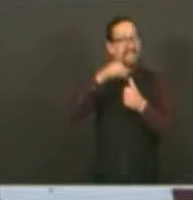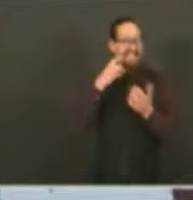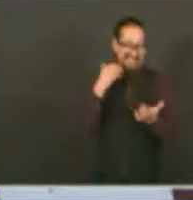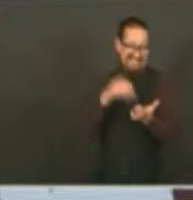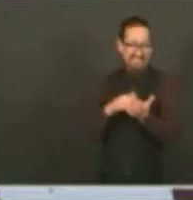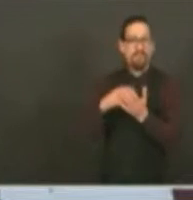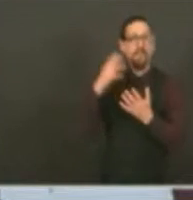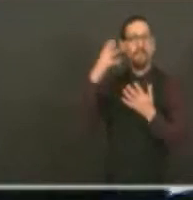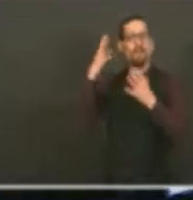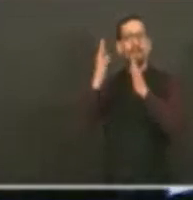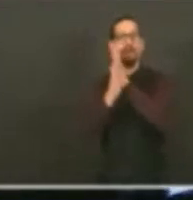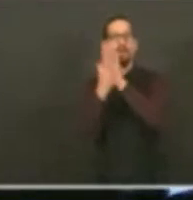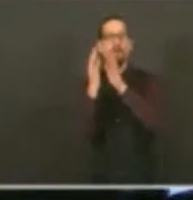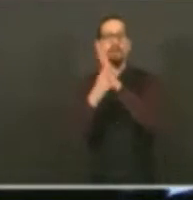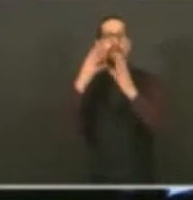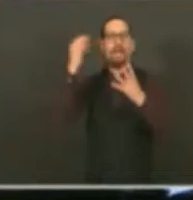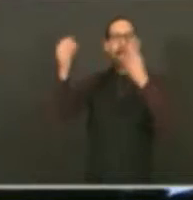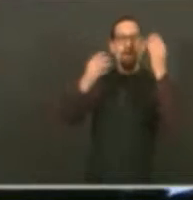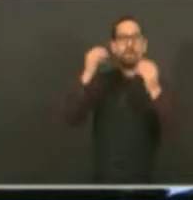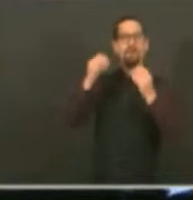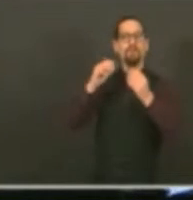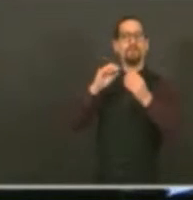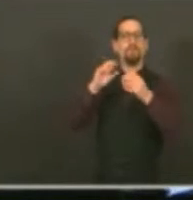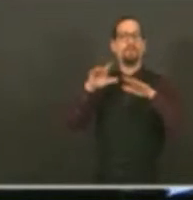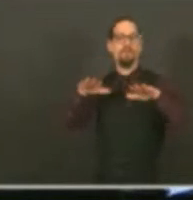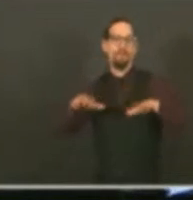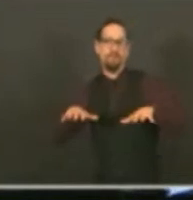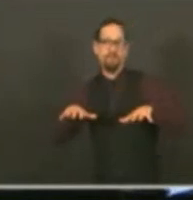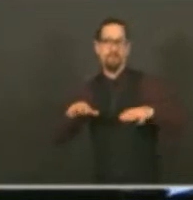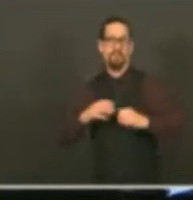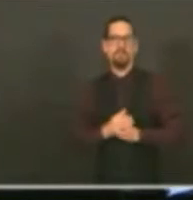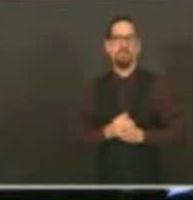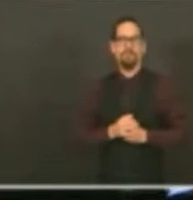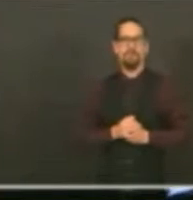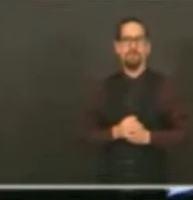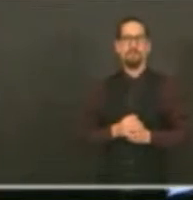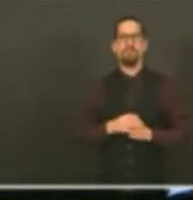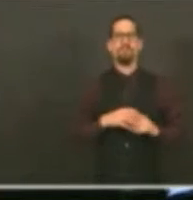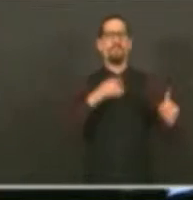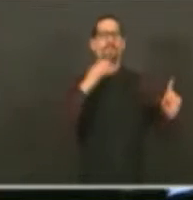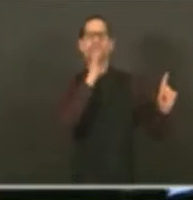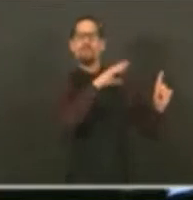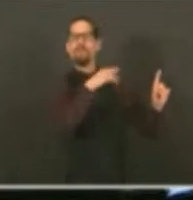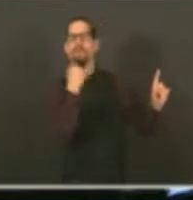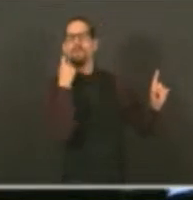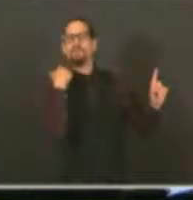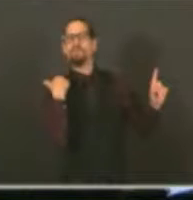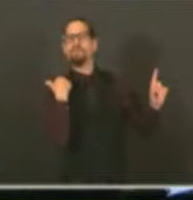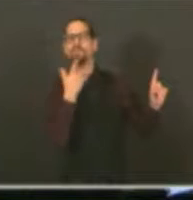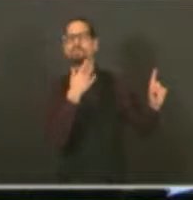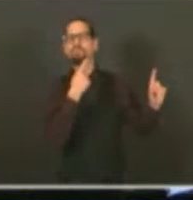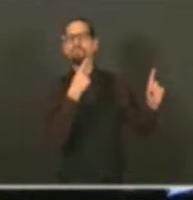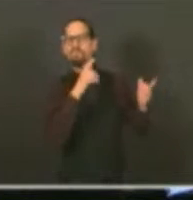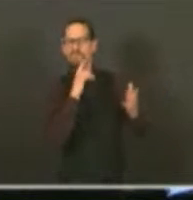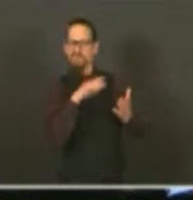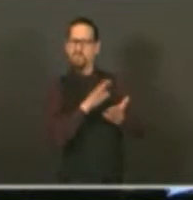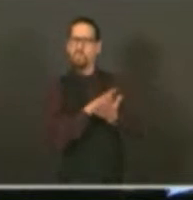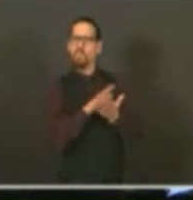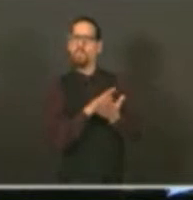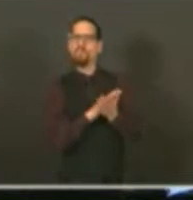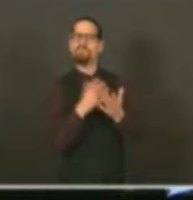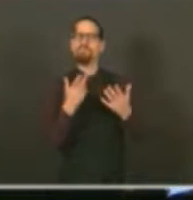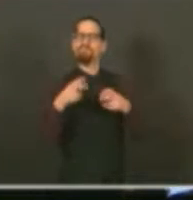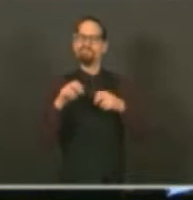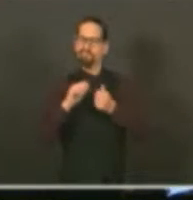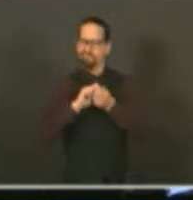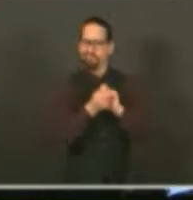And just finally, you noted again, you said it was shameful, these schools that are going remote before the holidays. This comes as the unions want all the schools to go